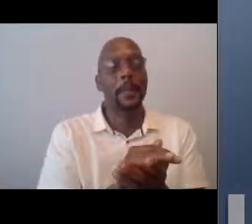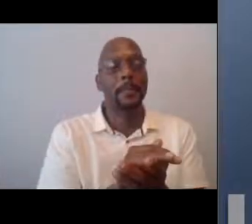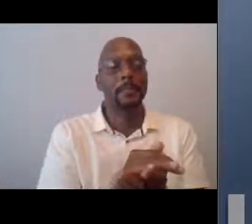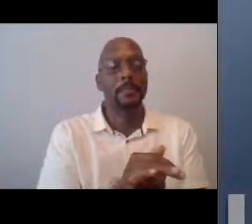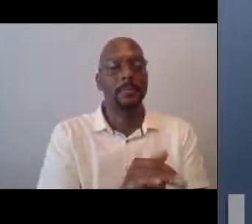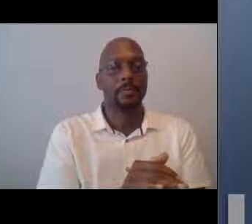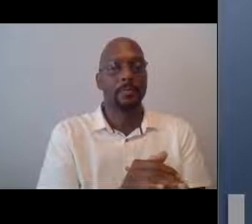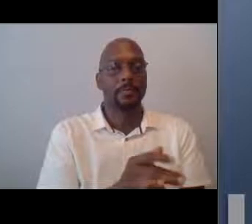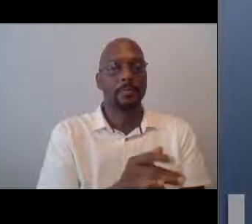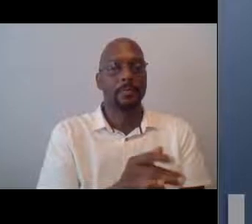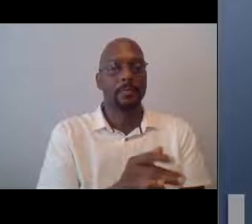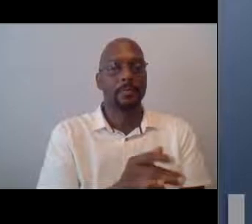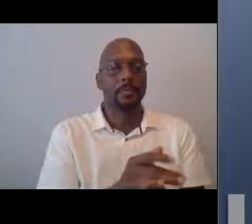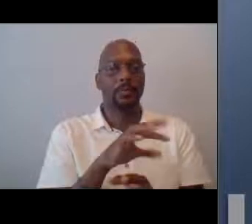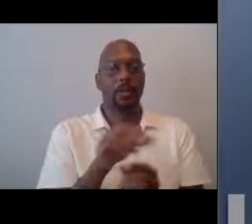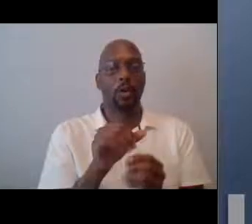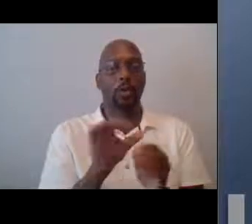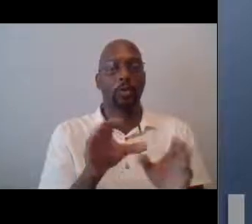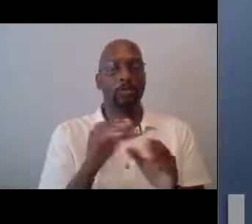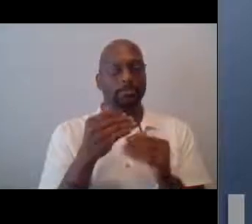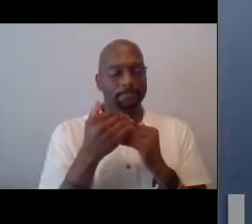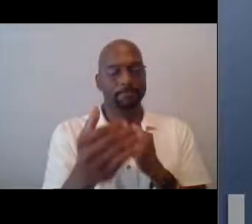you're all doing,